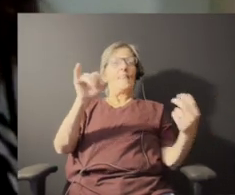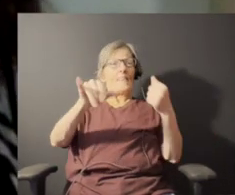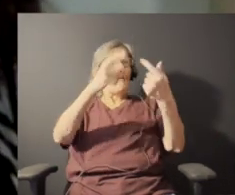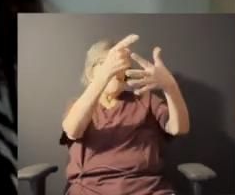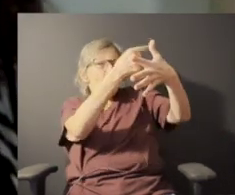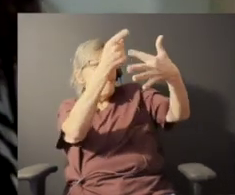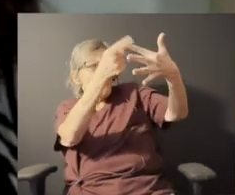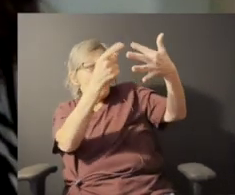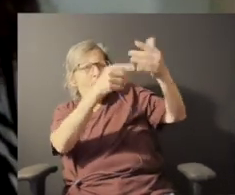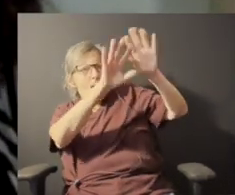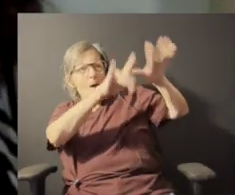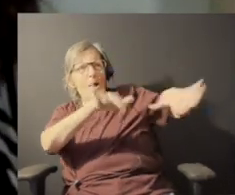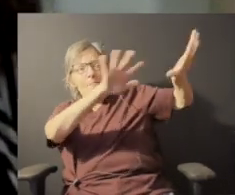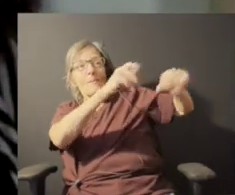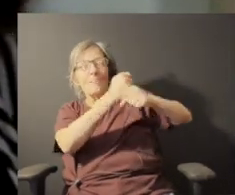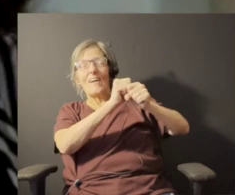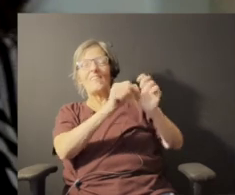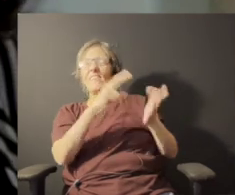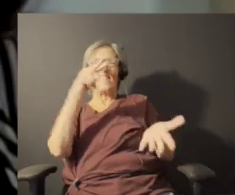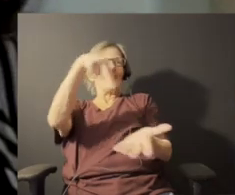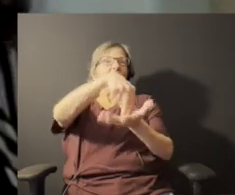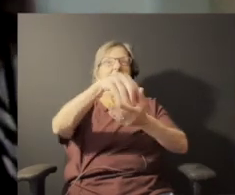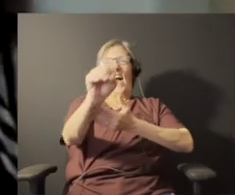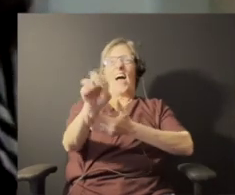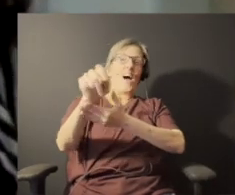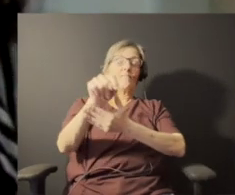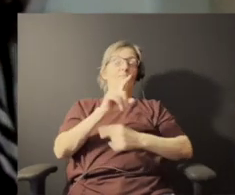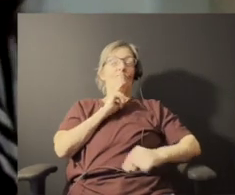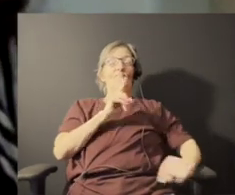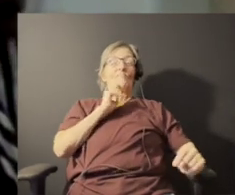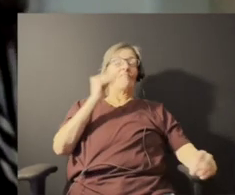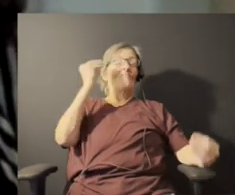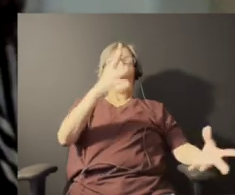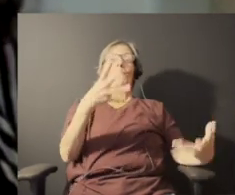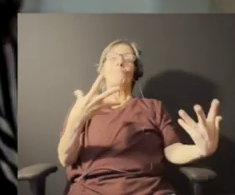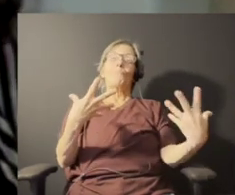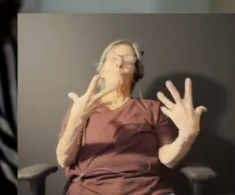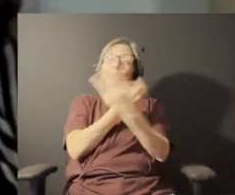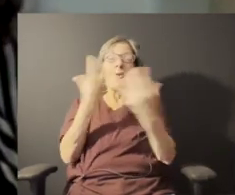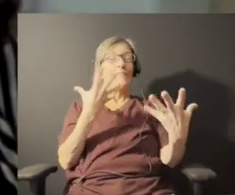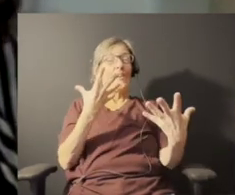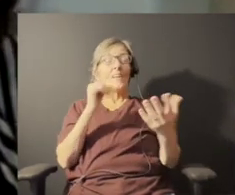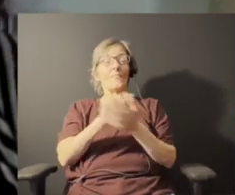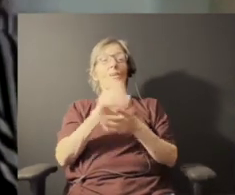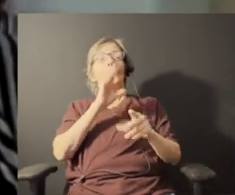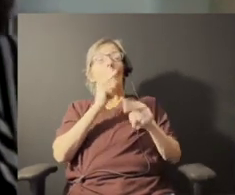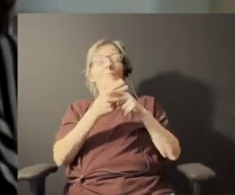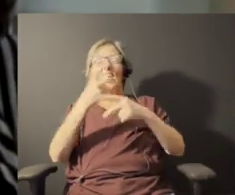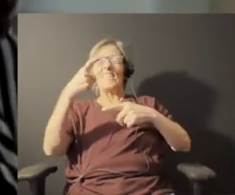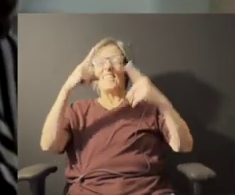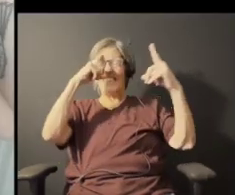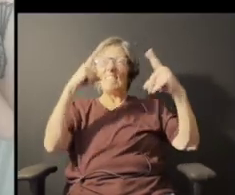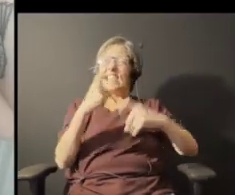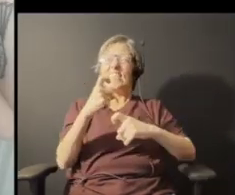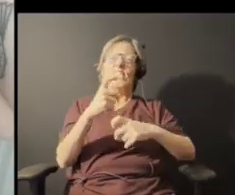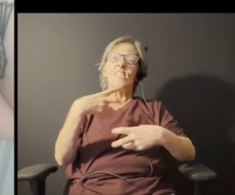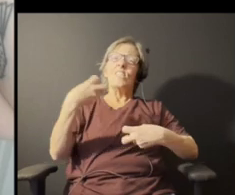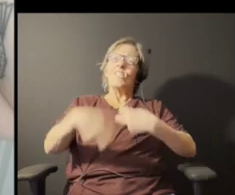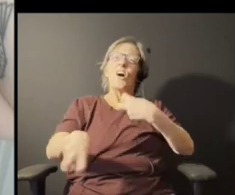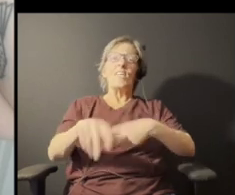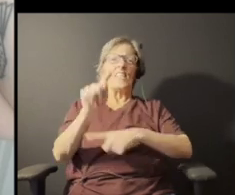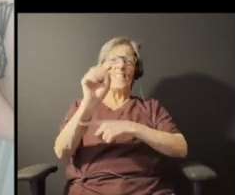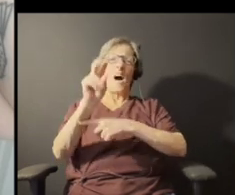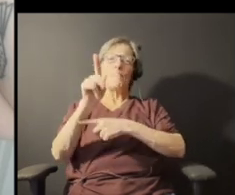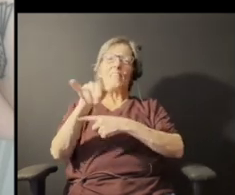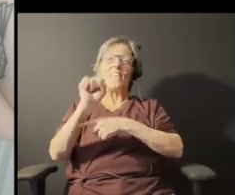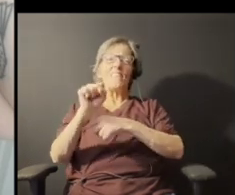of theatrical elements, which really make them stand out and quite beautiful, even when you're talking about very difficult topics. Thank